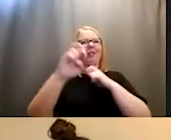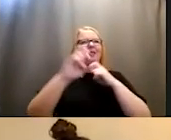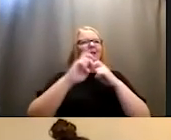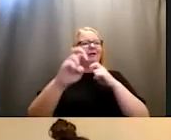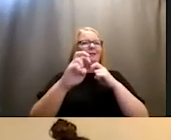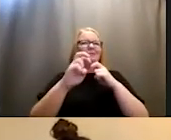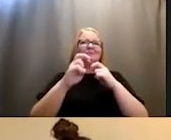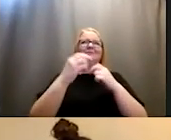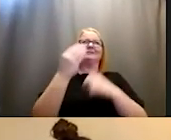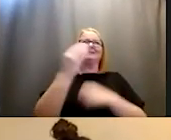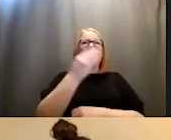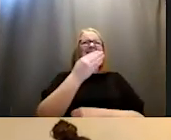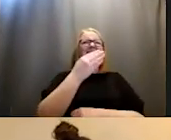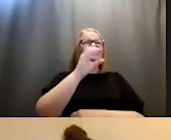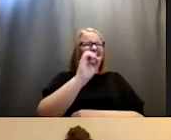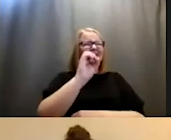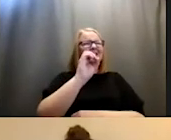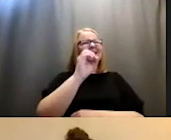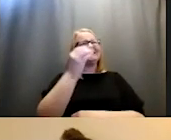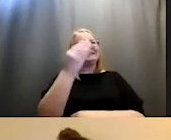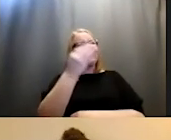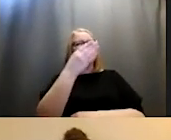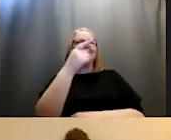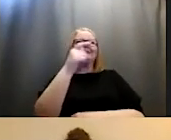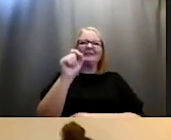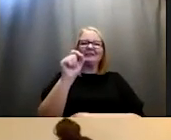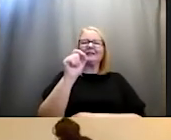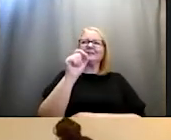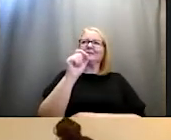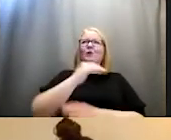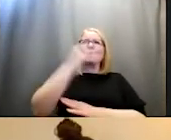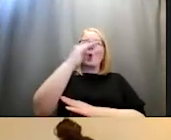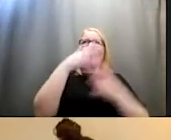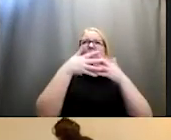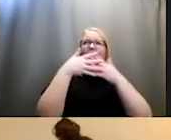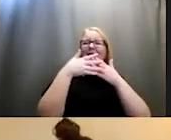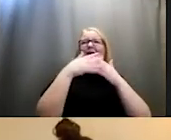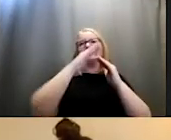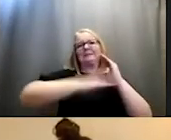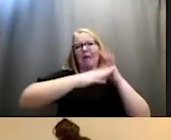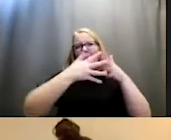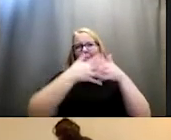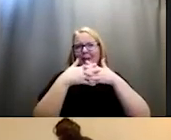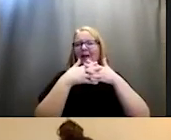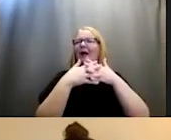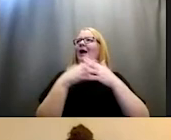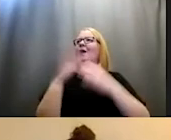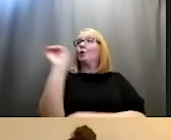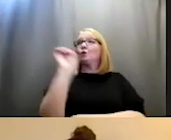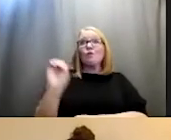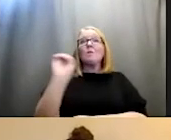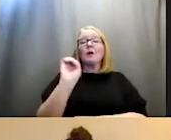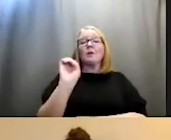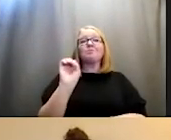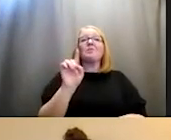the late 60s into the early 70s, all through North America, South America, and throughout Europe, until sadly